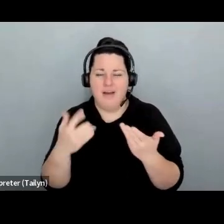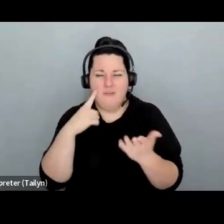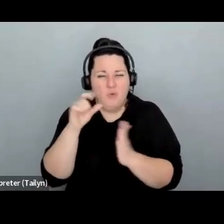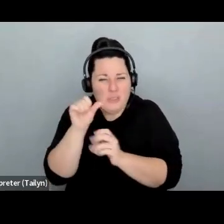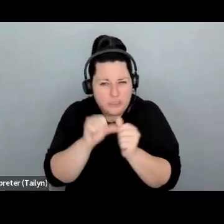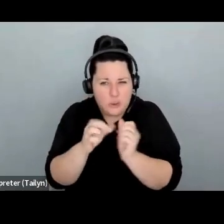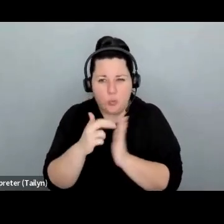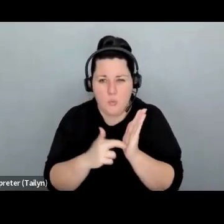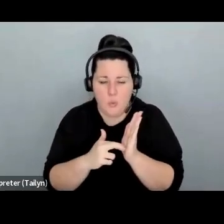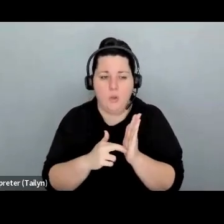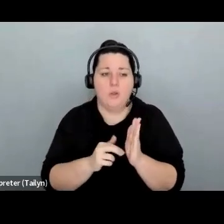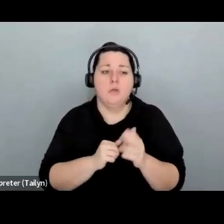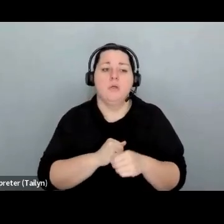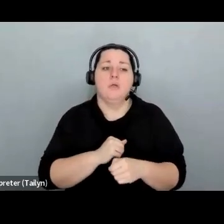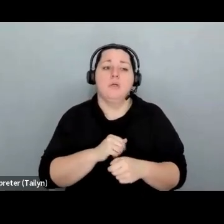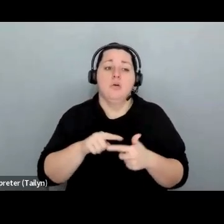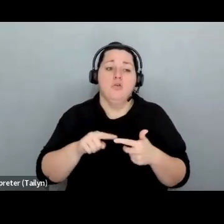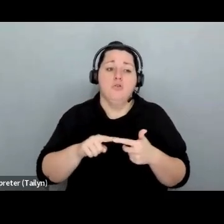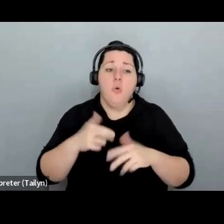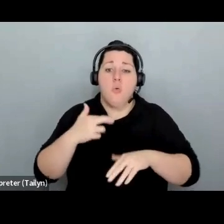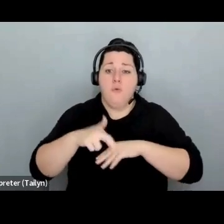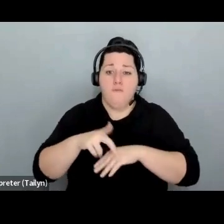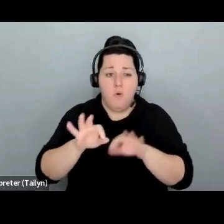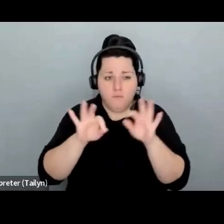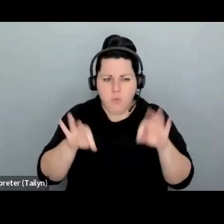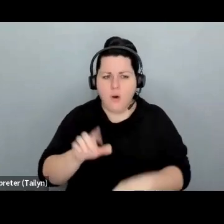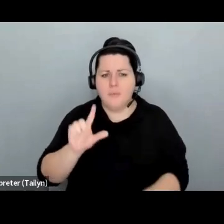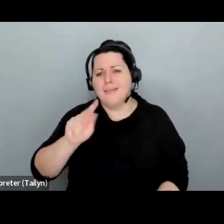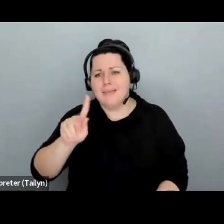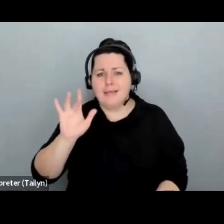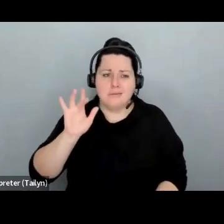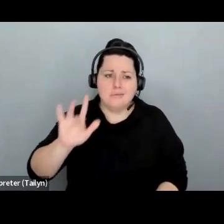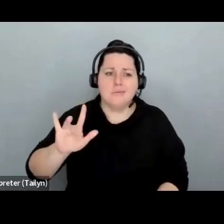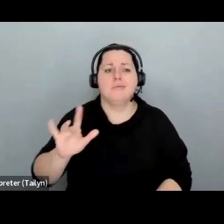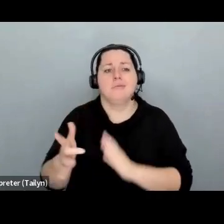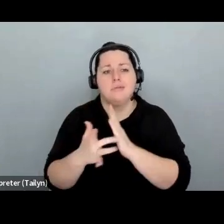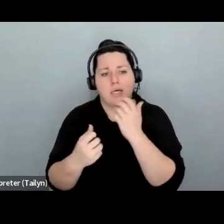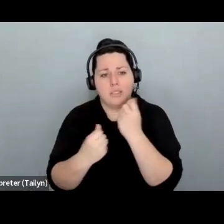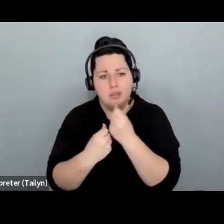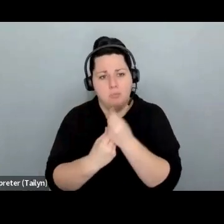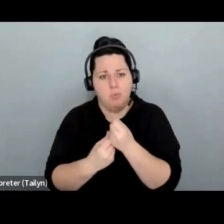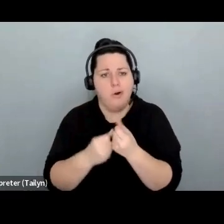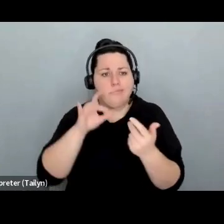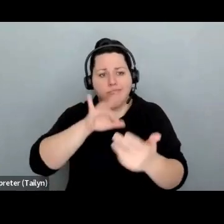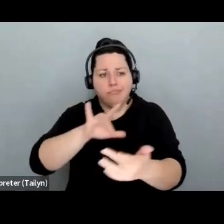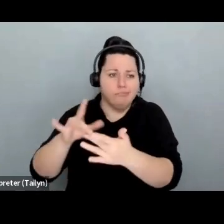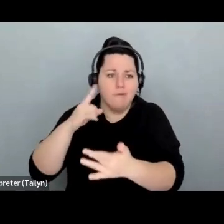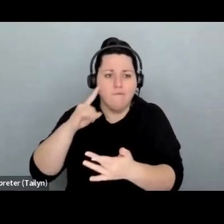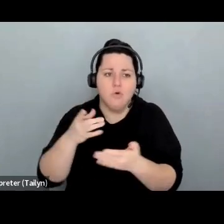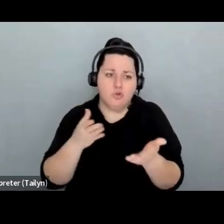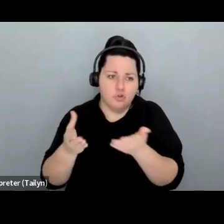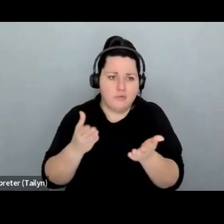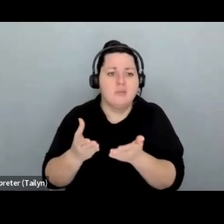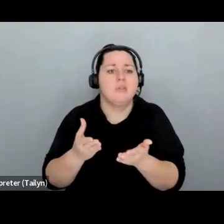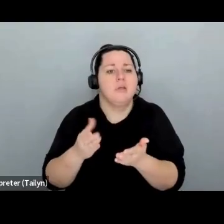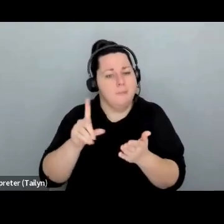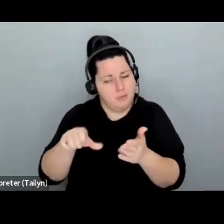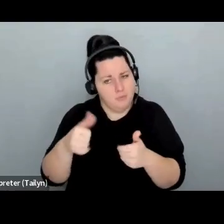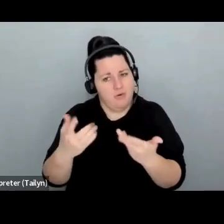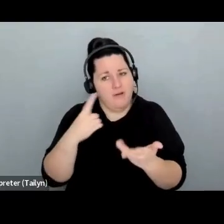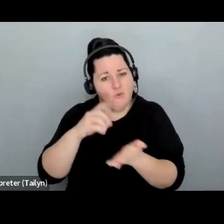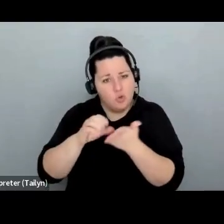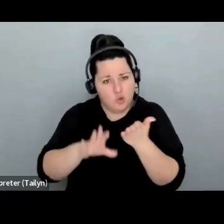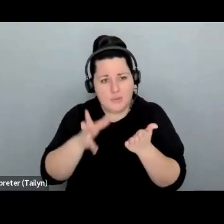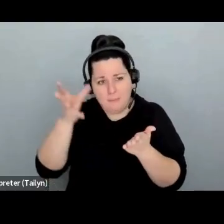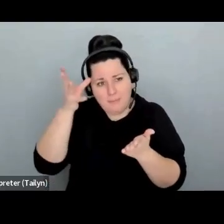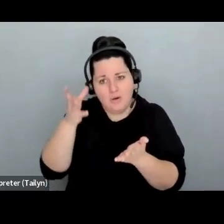rule. Referral forms, links, and technical support contacts for services must be provided to students and parents